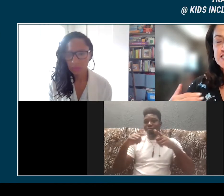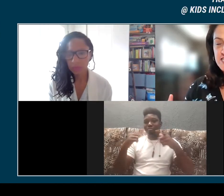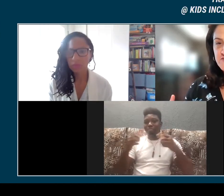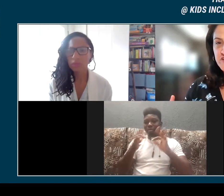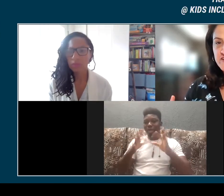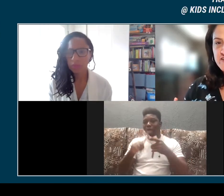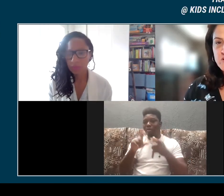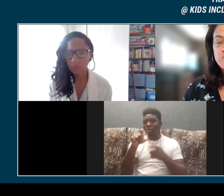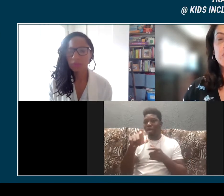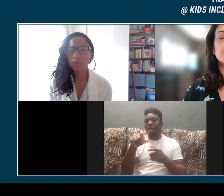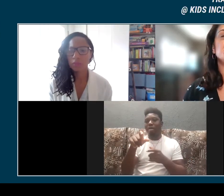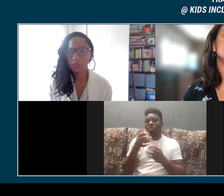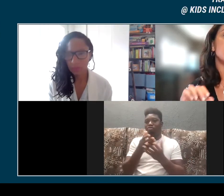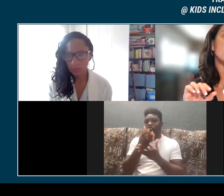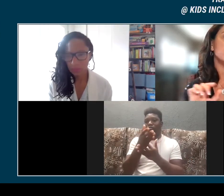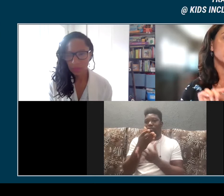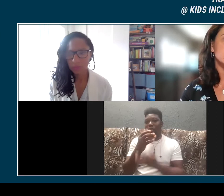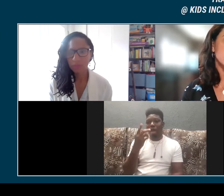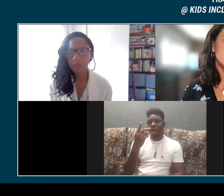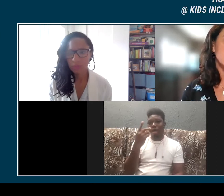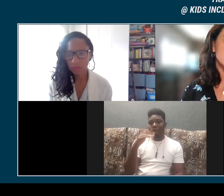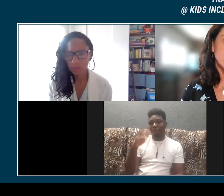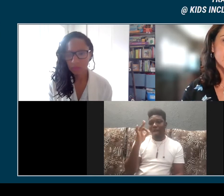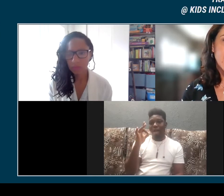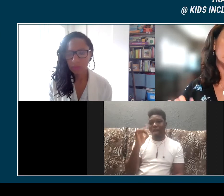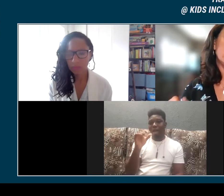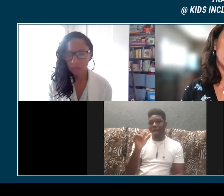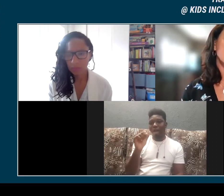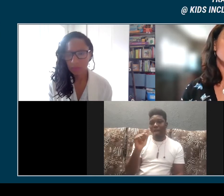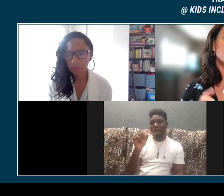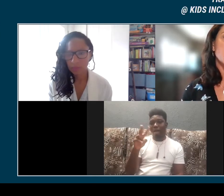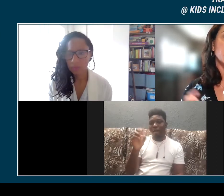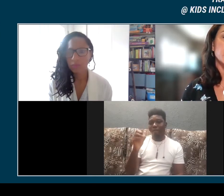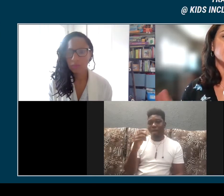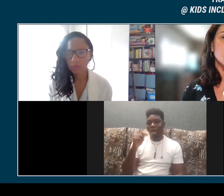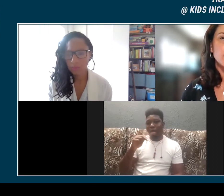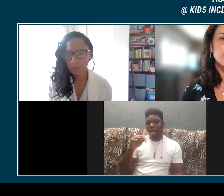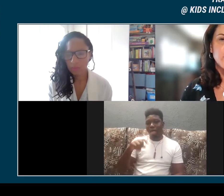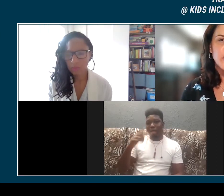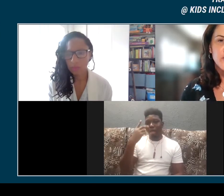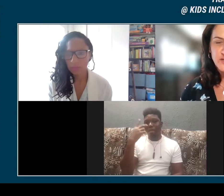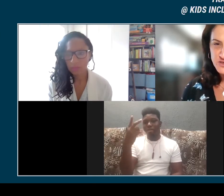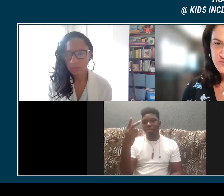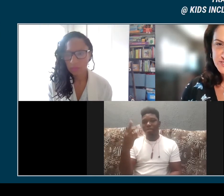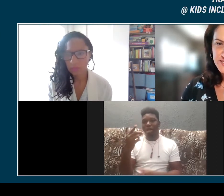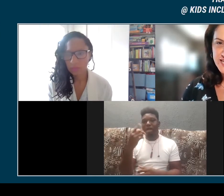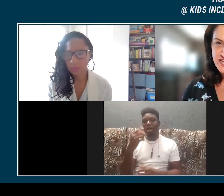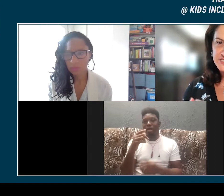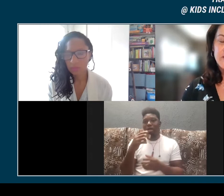find Stephen, because you need to actually see like that name to know that he's the one doing